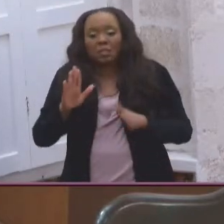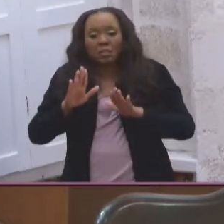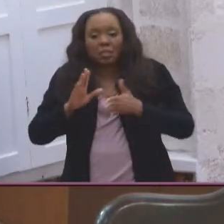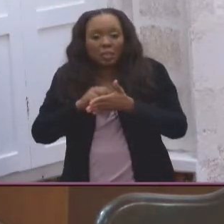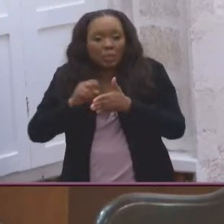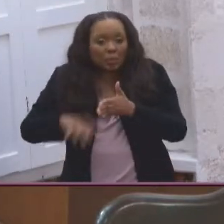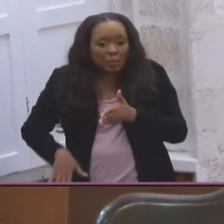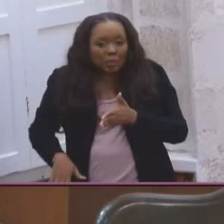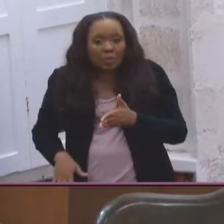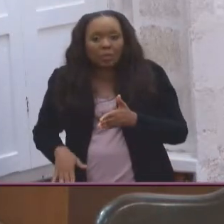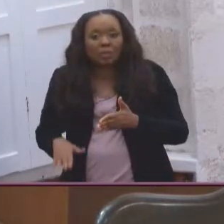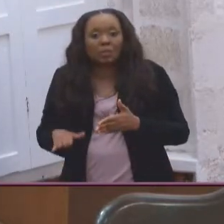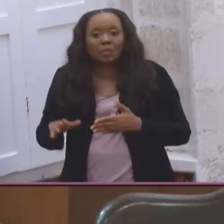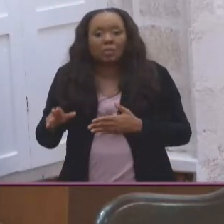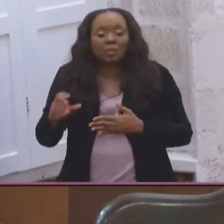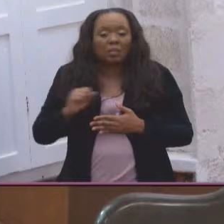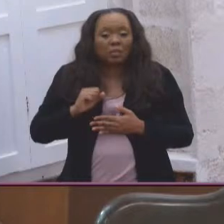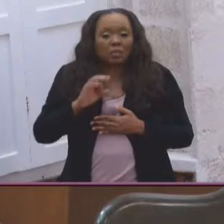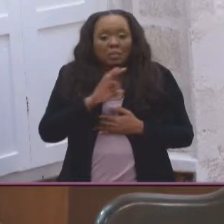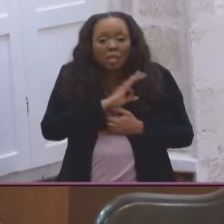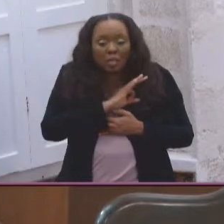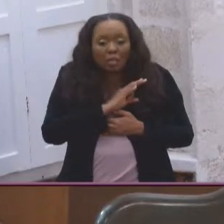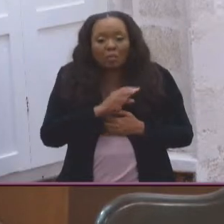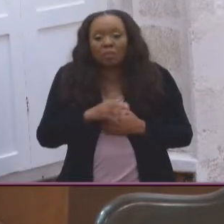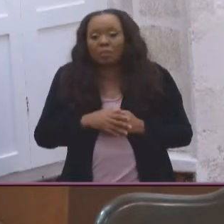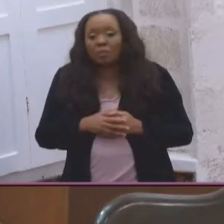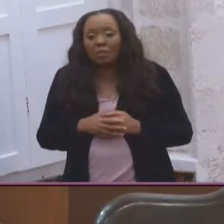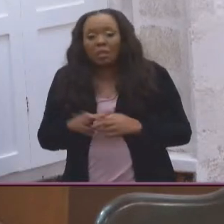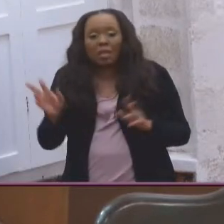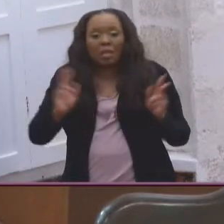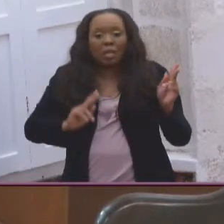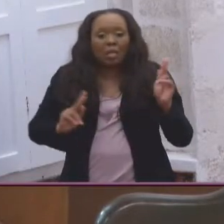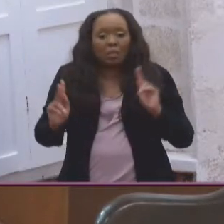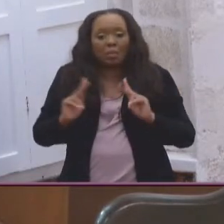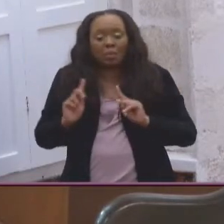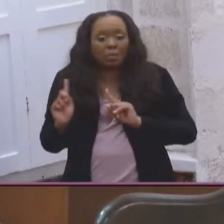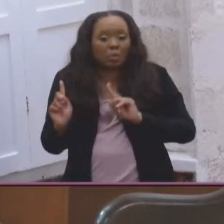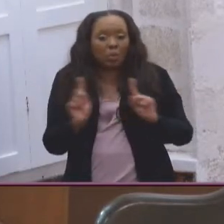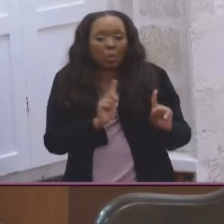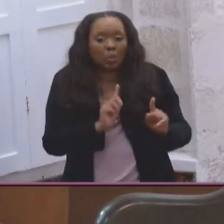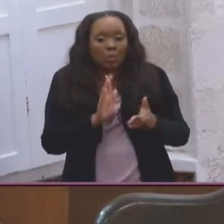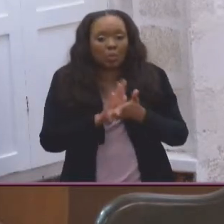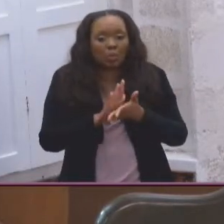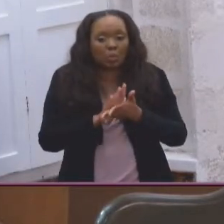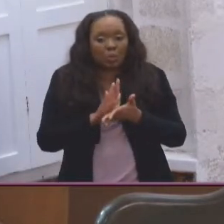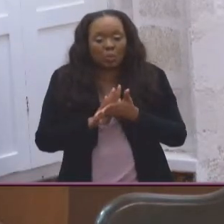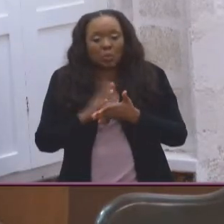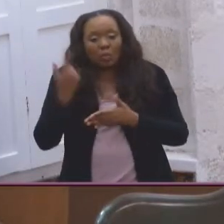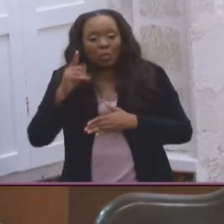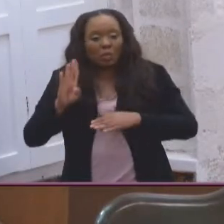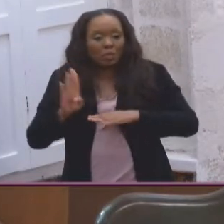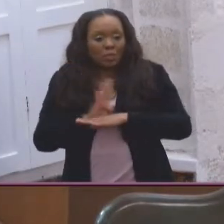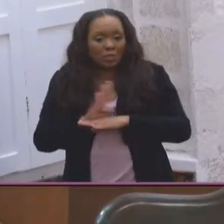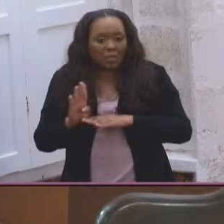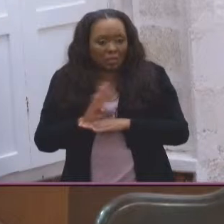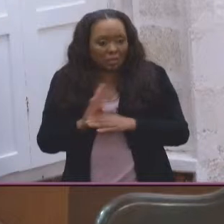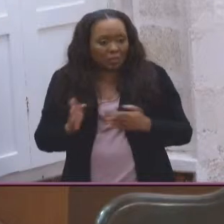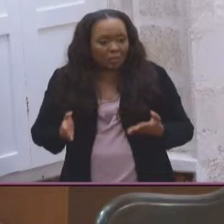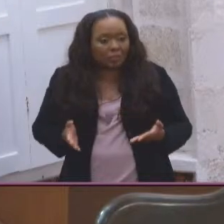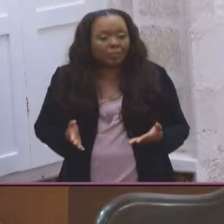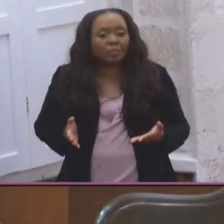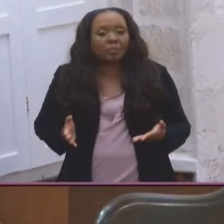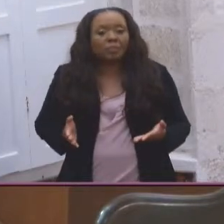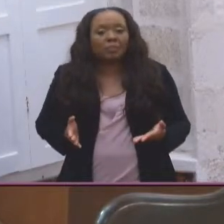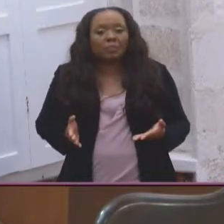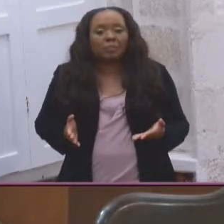those who come to do business at the school. And why is this important? I've seen today, funny enough, Mr. President marks